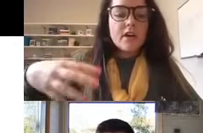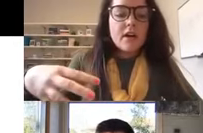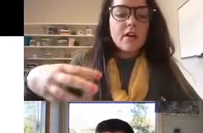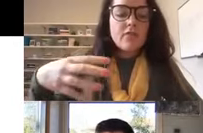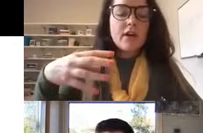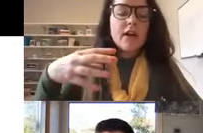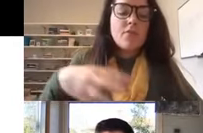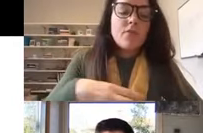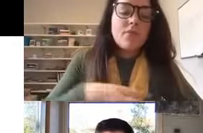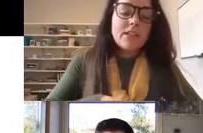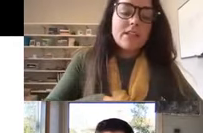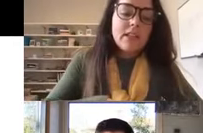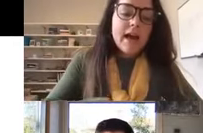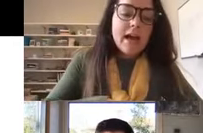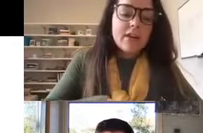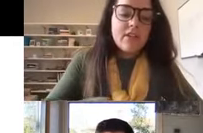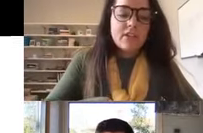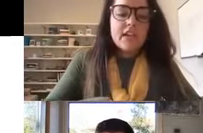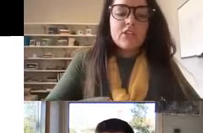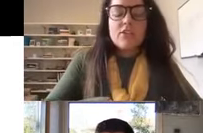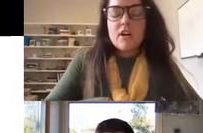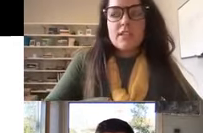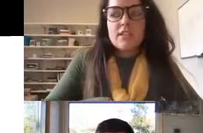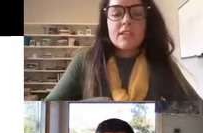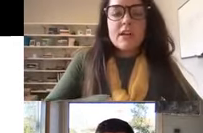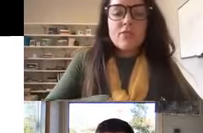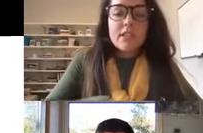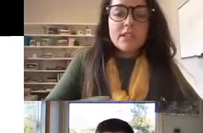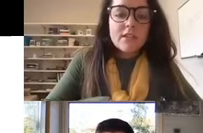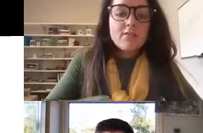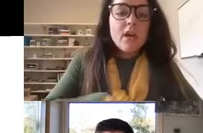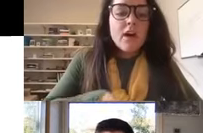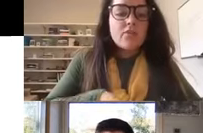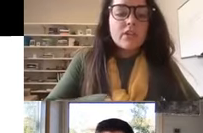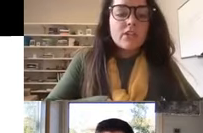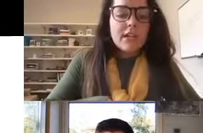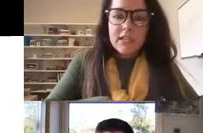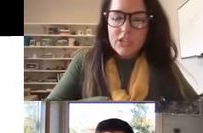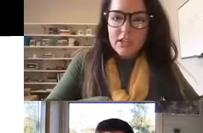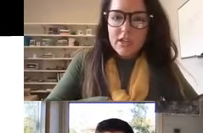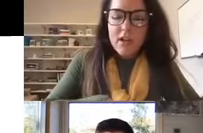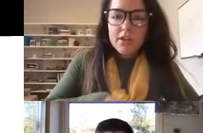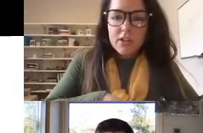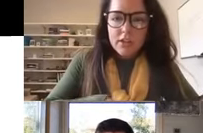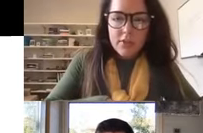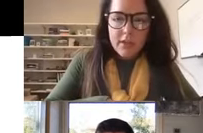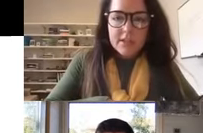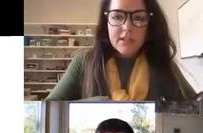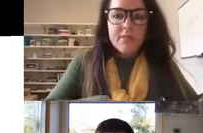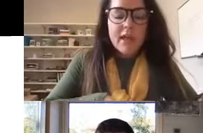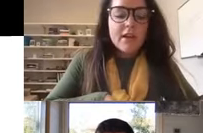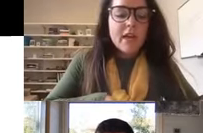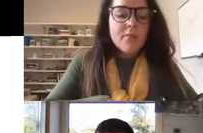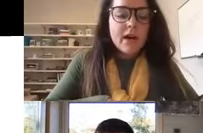implications of a relative lack of educational content on racism, on racialization, on